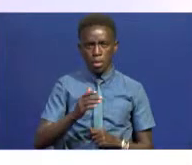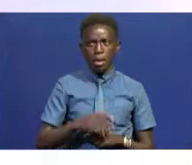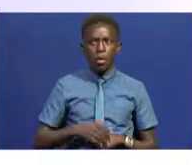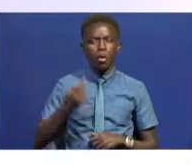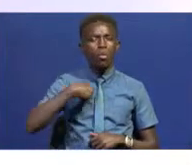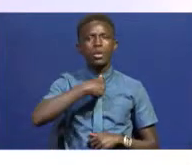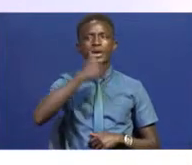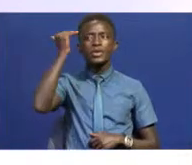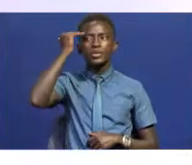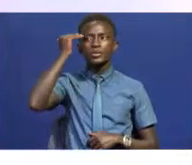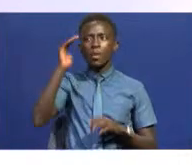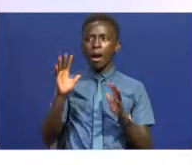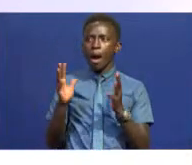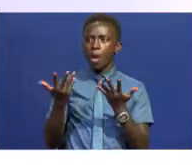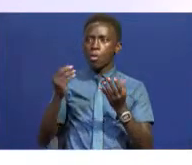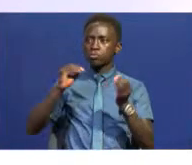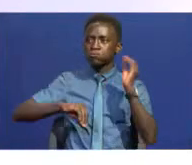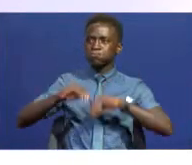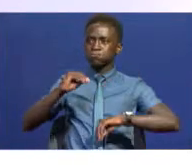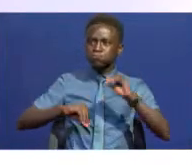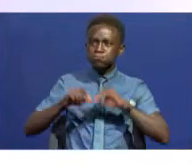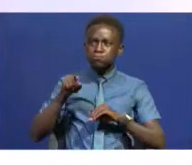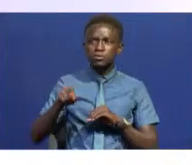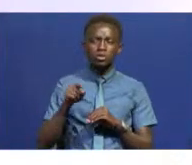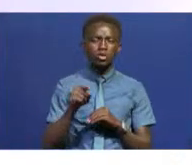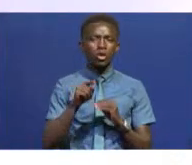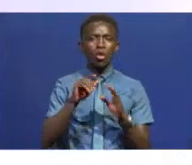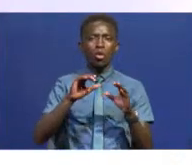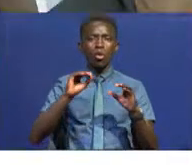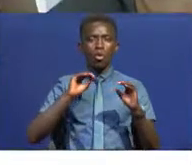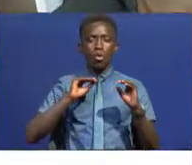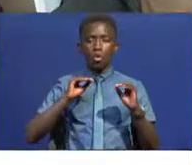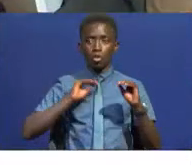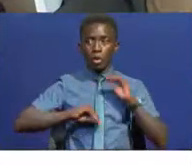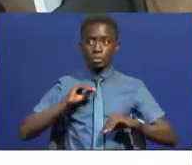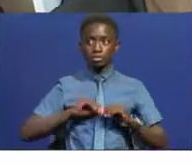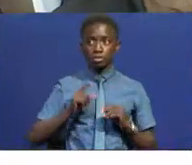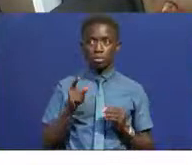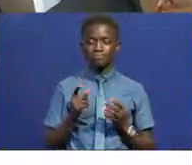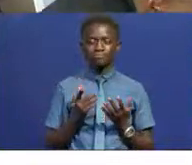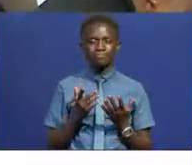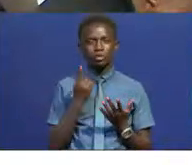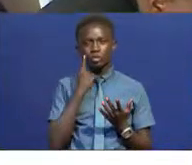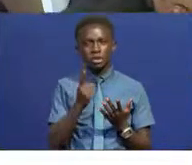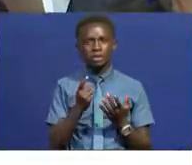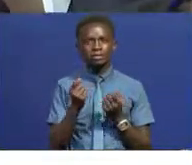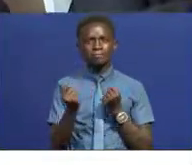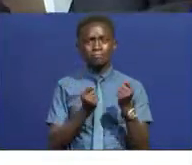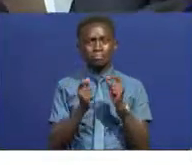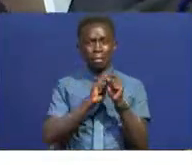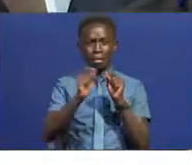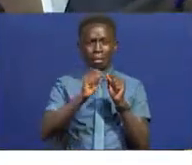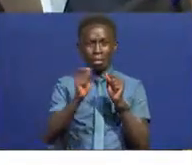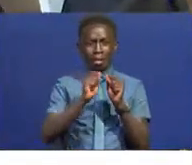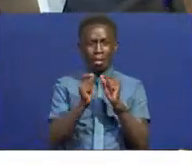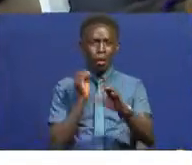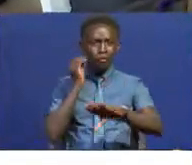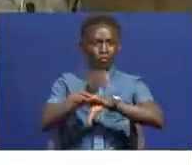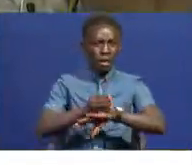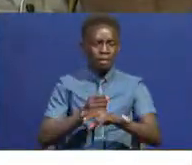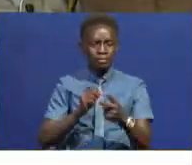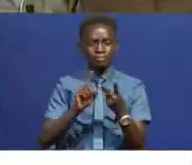corruption aids overspeeding, reckless driving, drunk